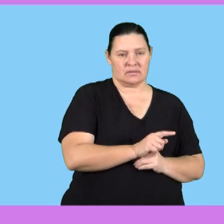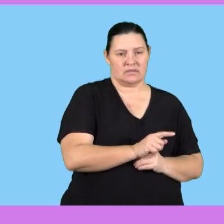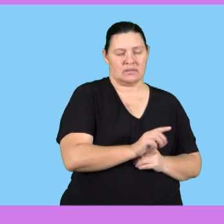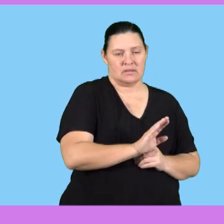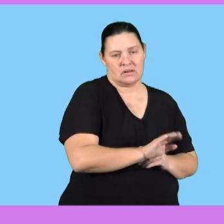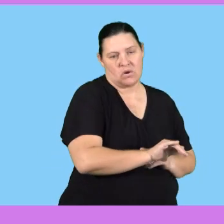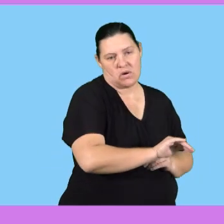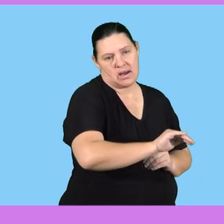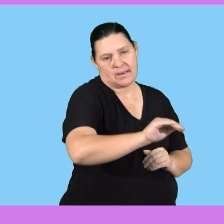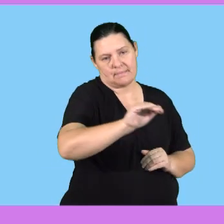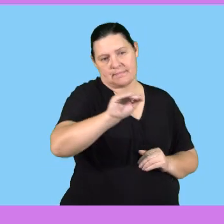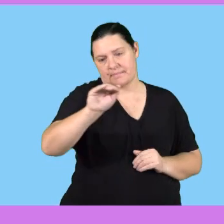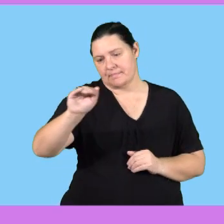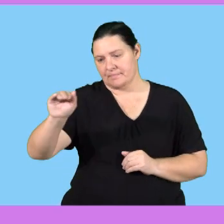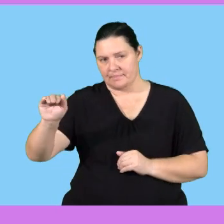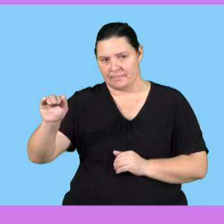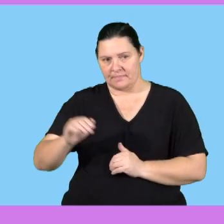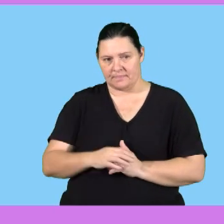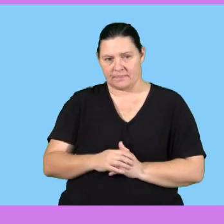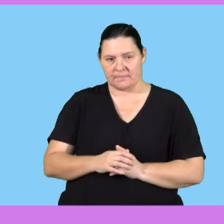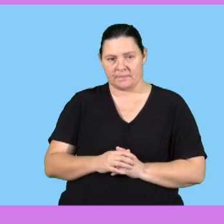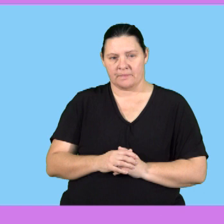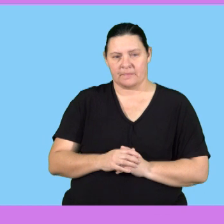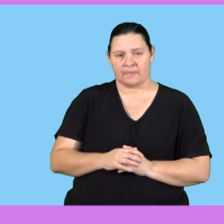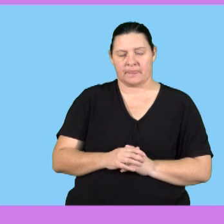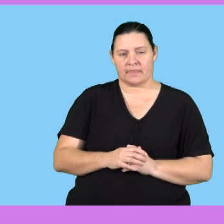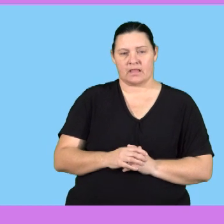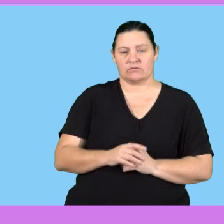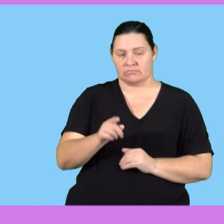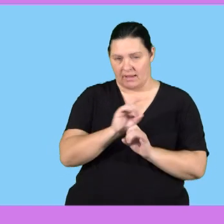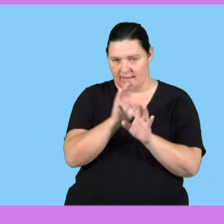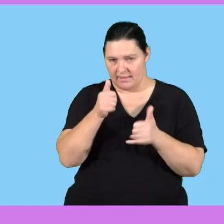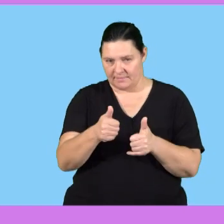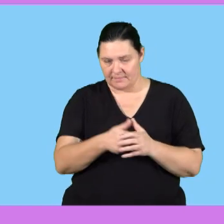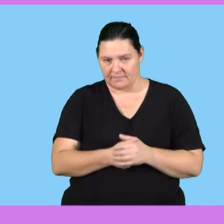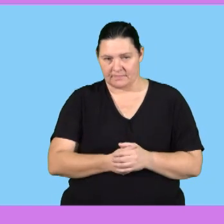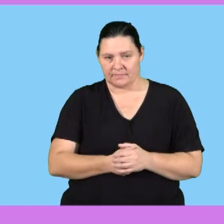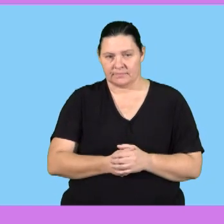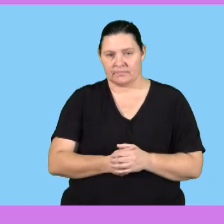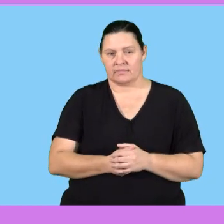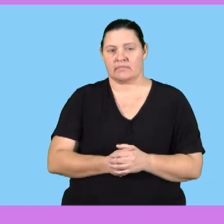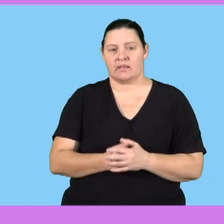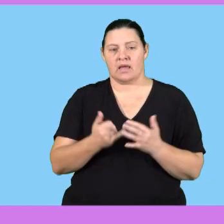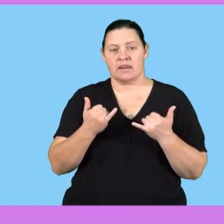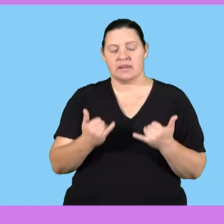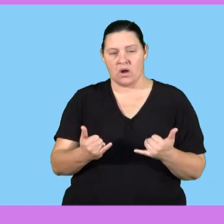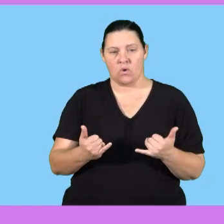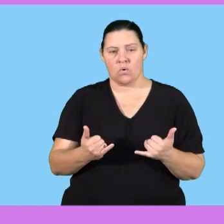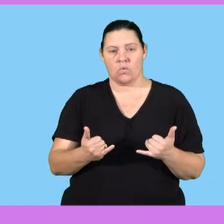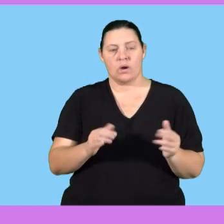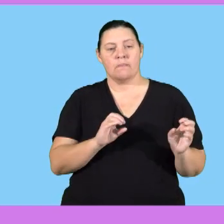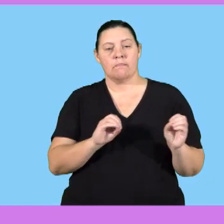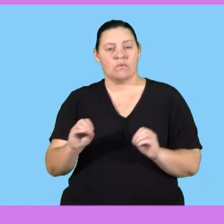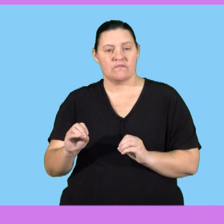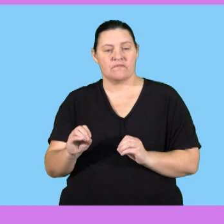Here is our 75th percentile. We agree. So they meet there. Is that clear to all of you? Okay, so now